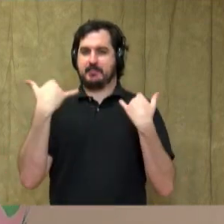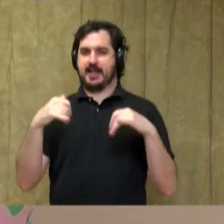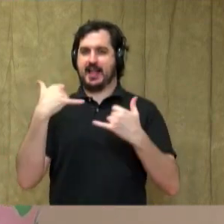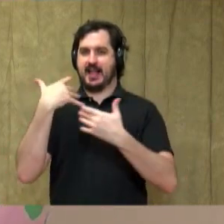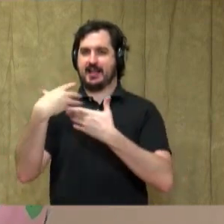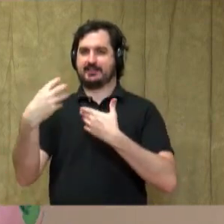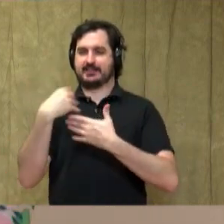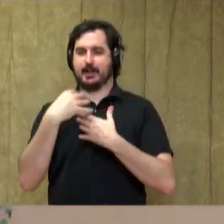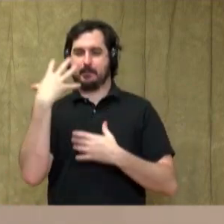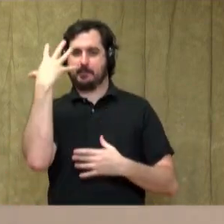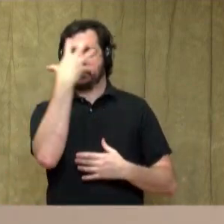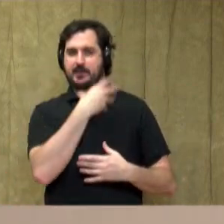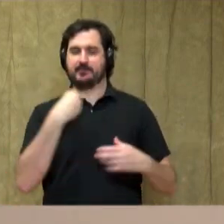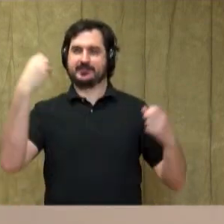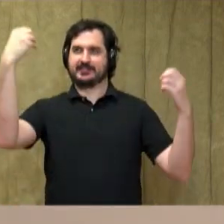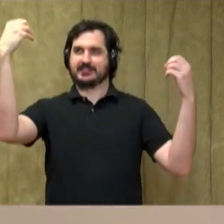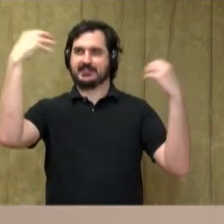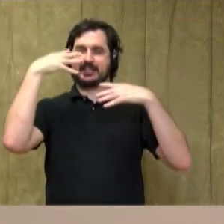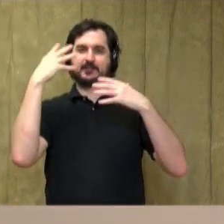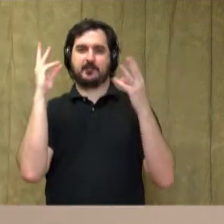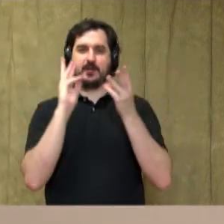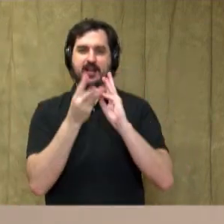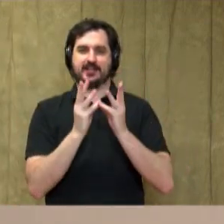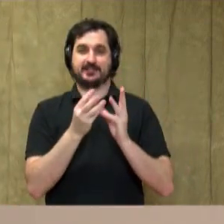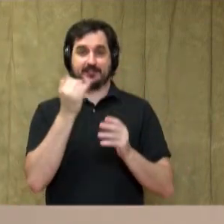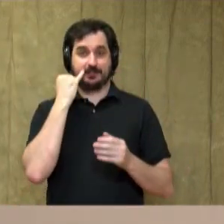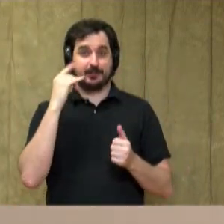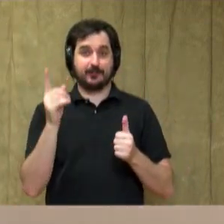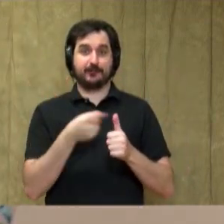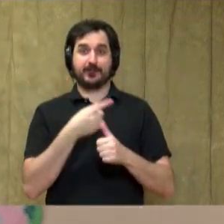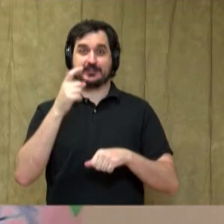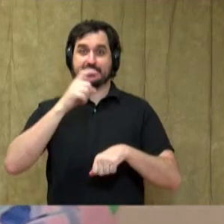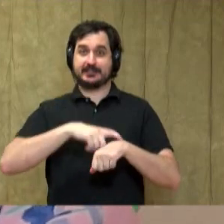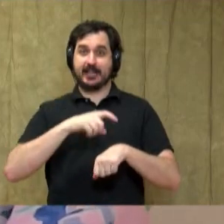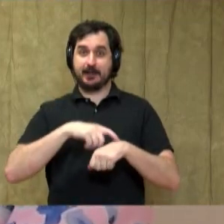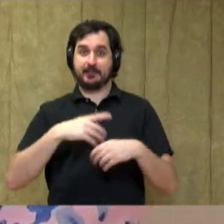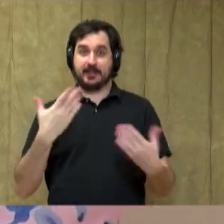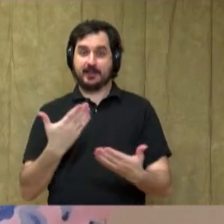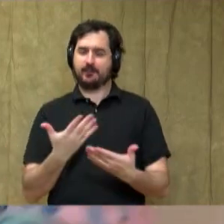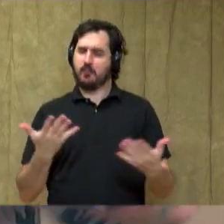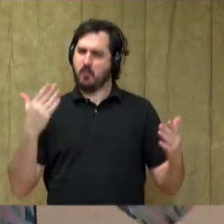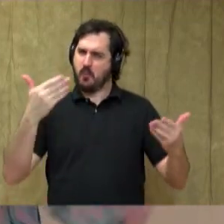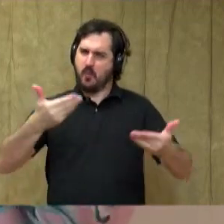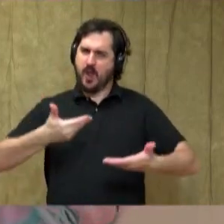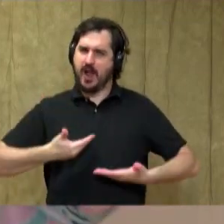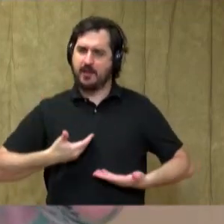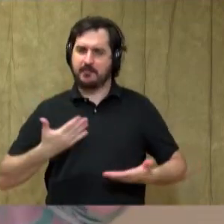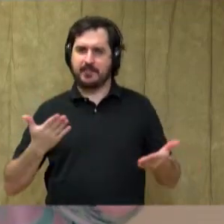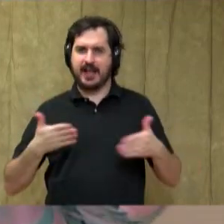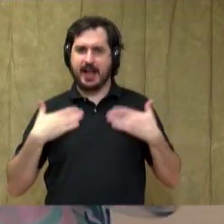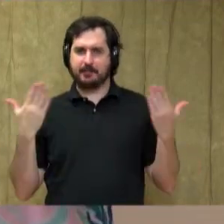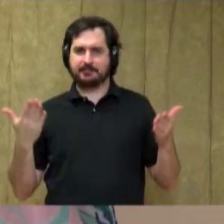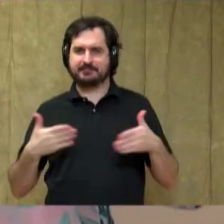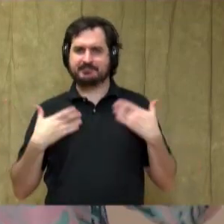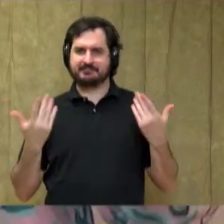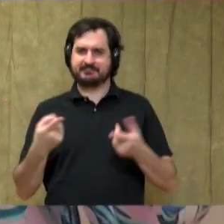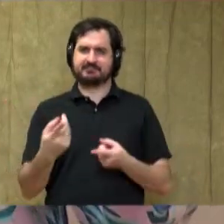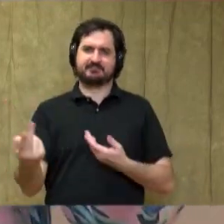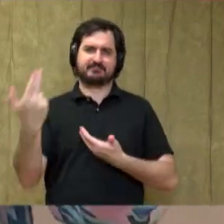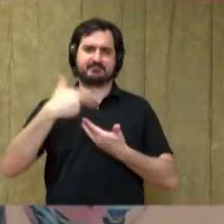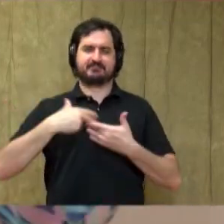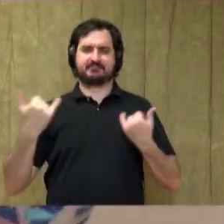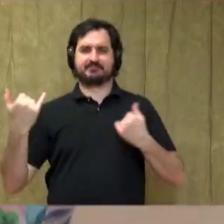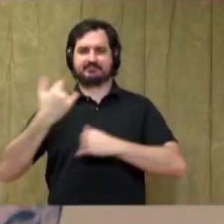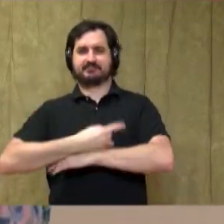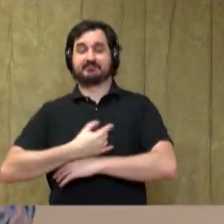time joining us, welcome. I'm so excited to have you here. So today we're going to kind of move forward. The past few